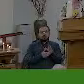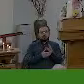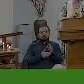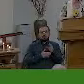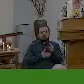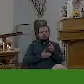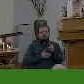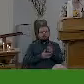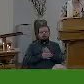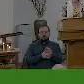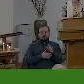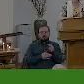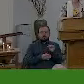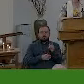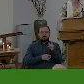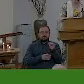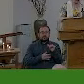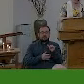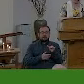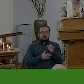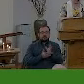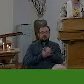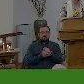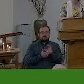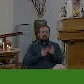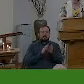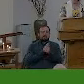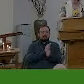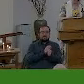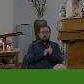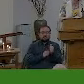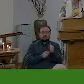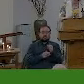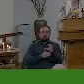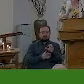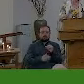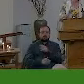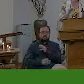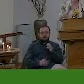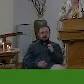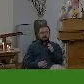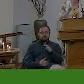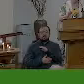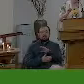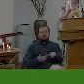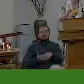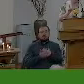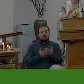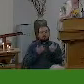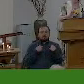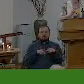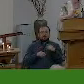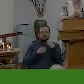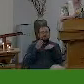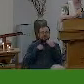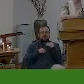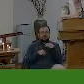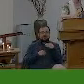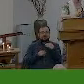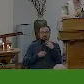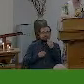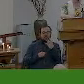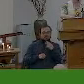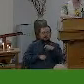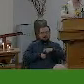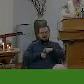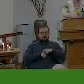and Chair of the Nominating and Talent Development Committee. All while munching on a yummy potato bar.